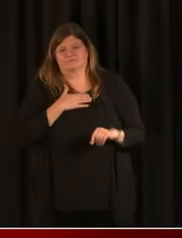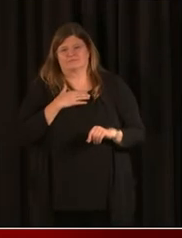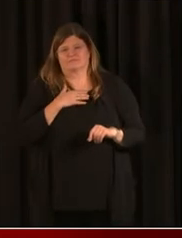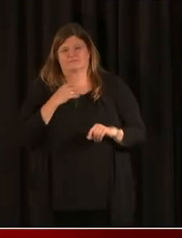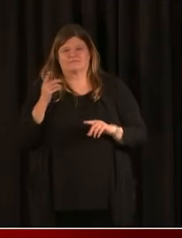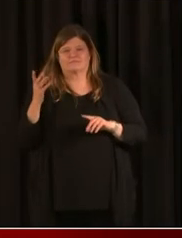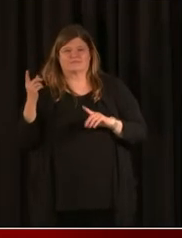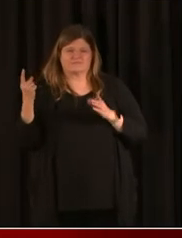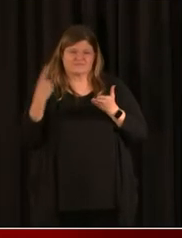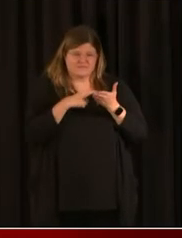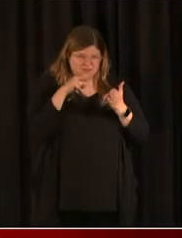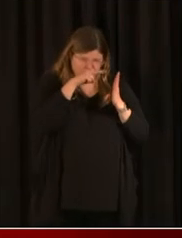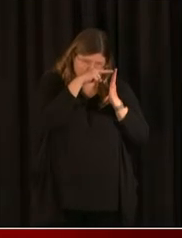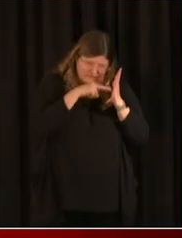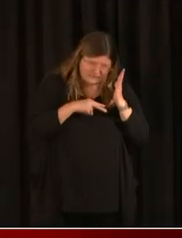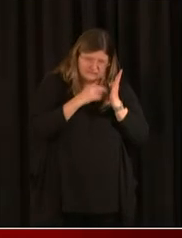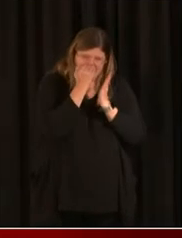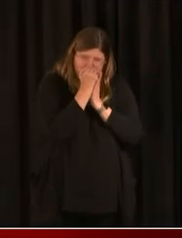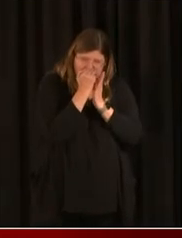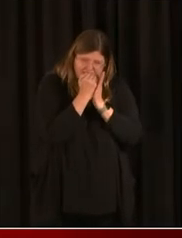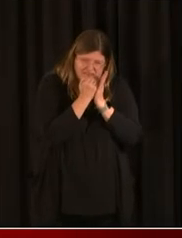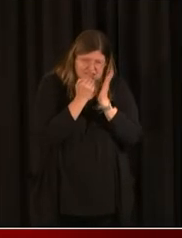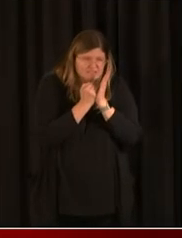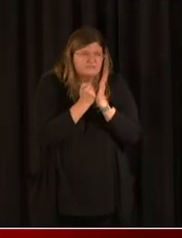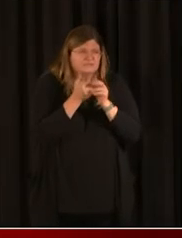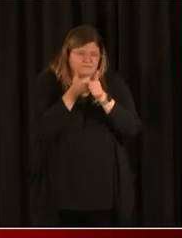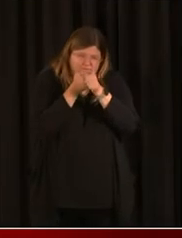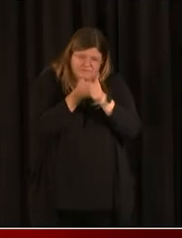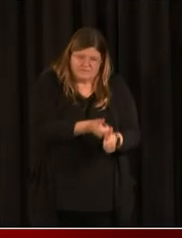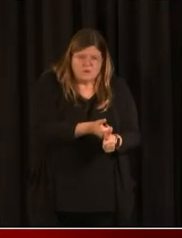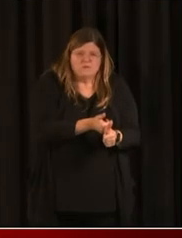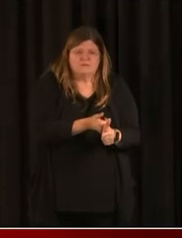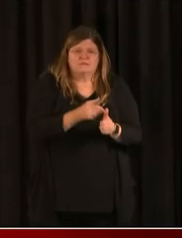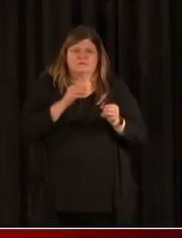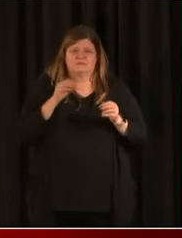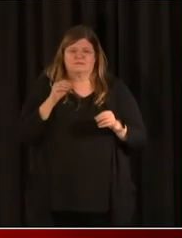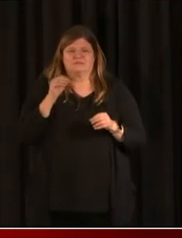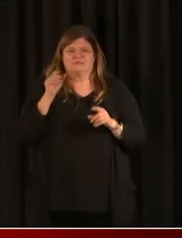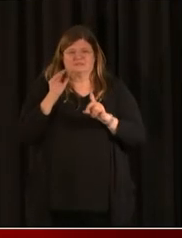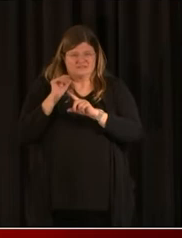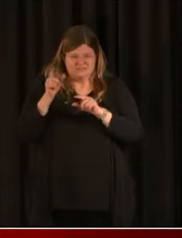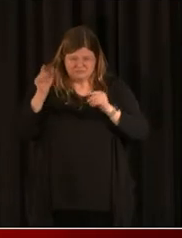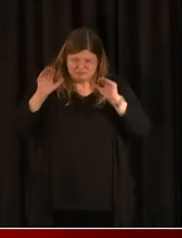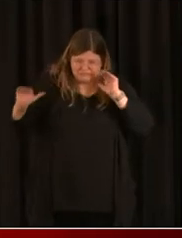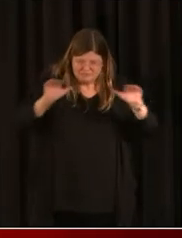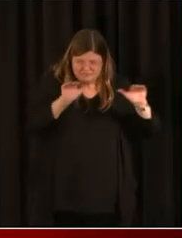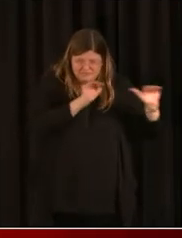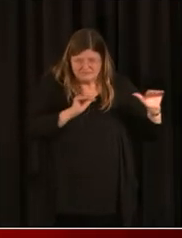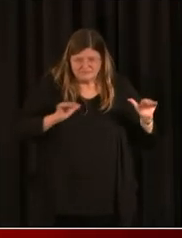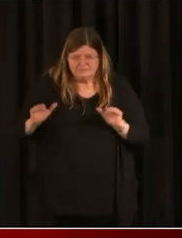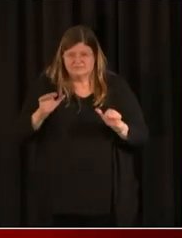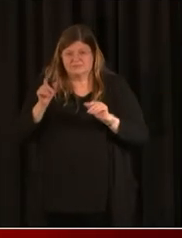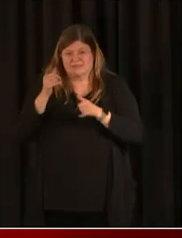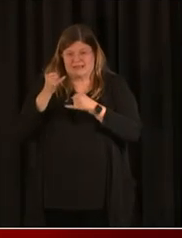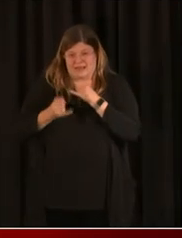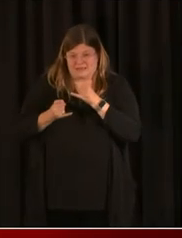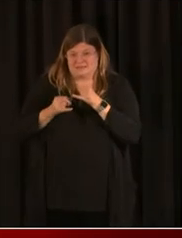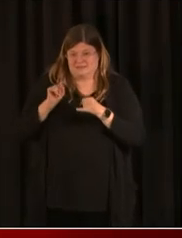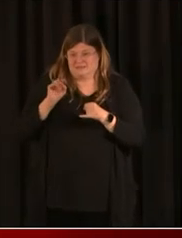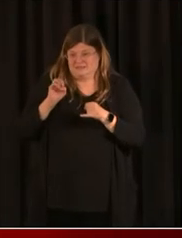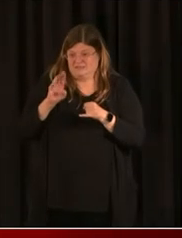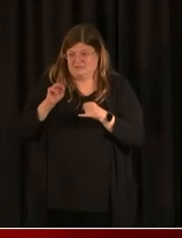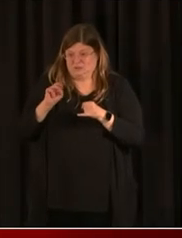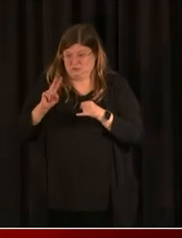to our family guide to gather more information. Also a reminder, as we're at the end of term 2 and approaching